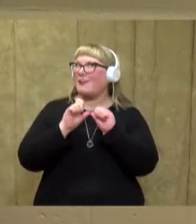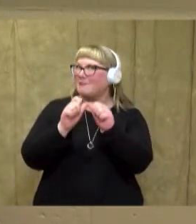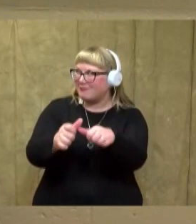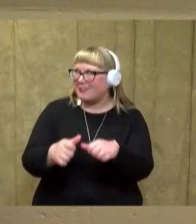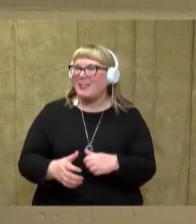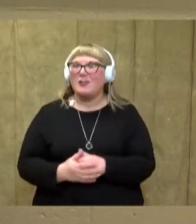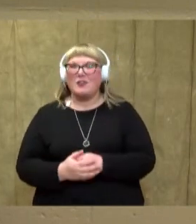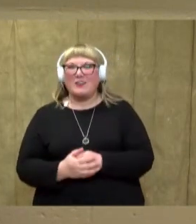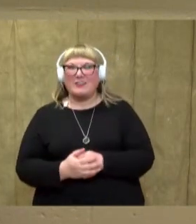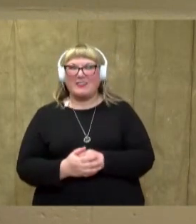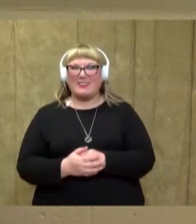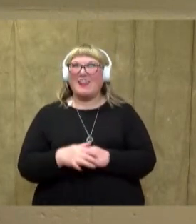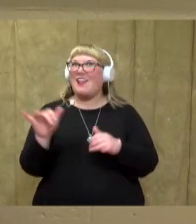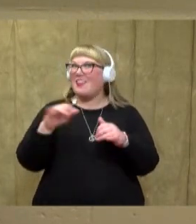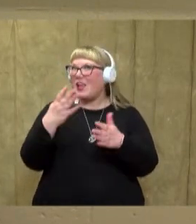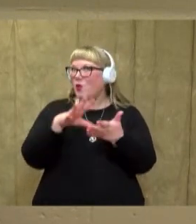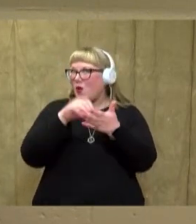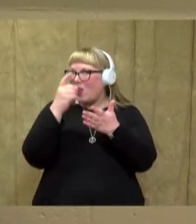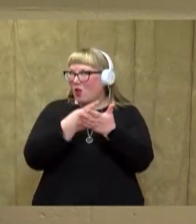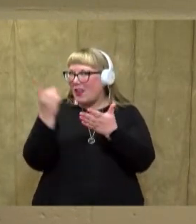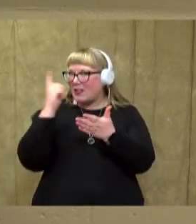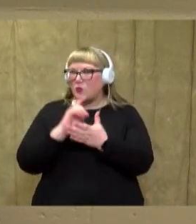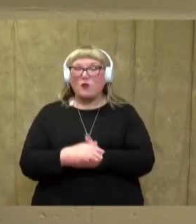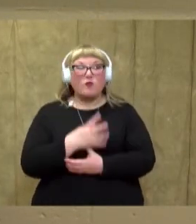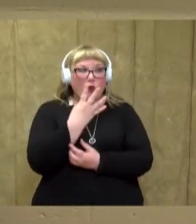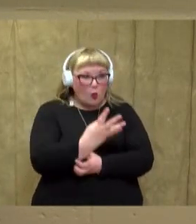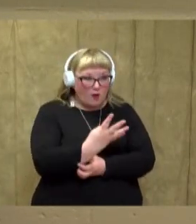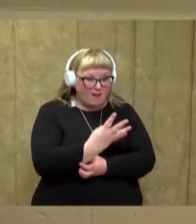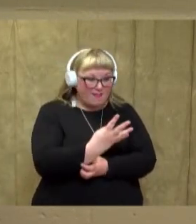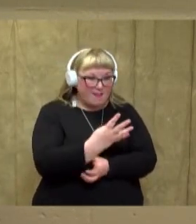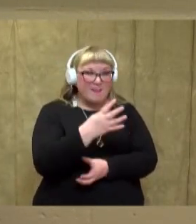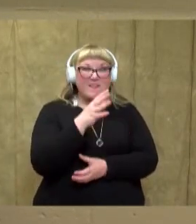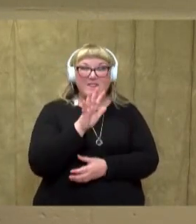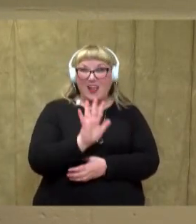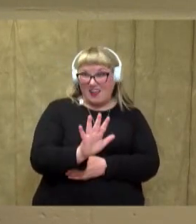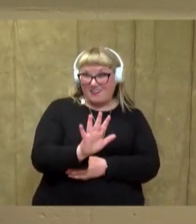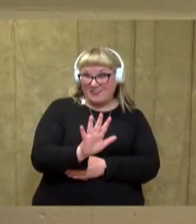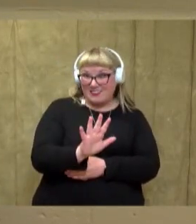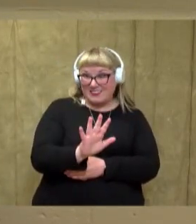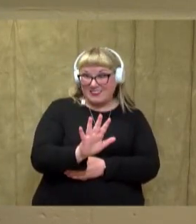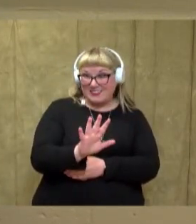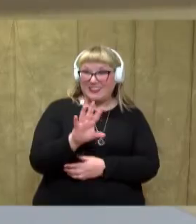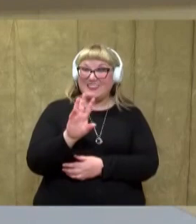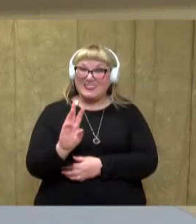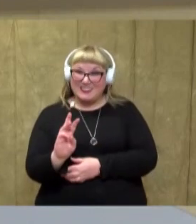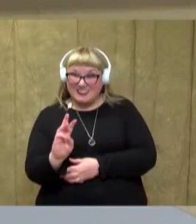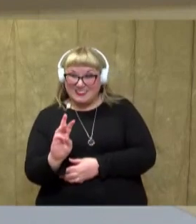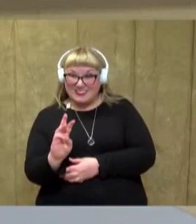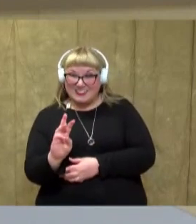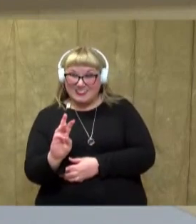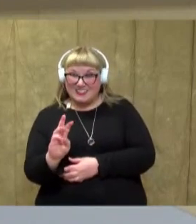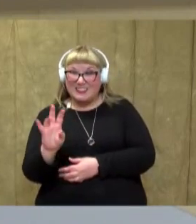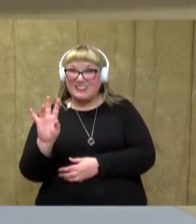from 4 like we learned last week? Let's try that. 4, 5,